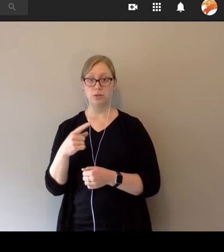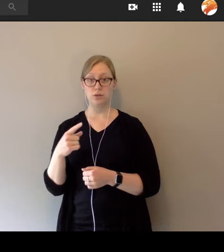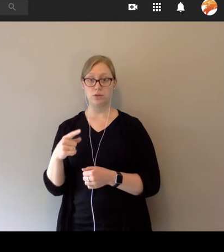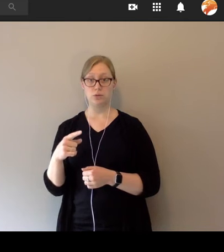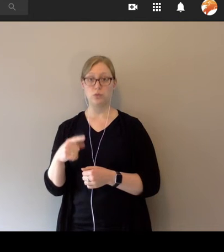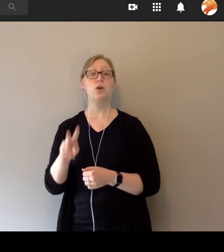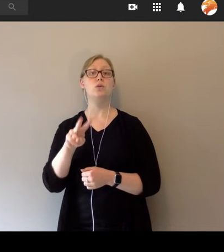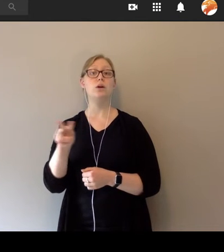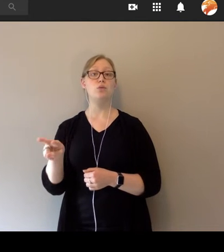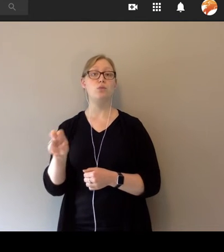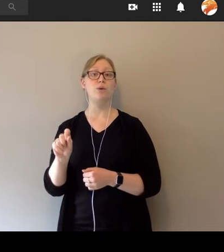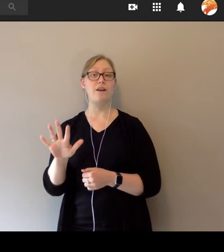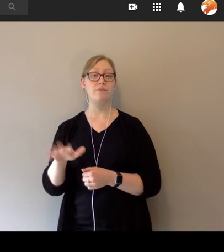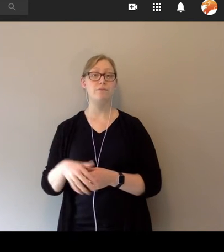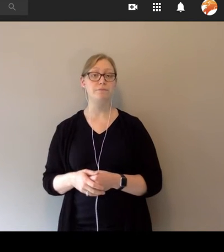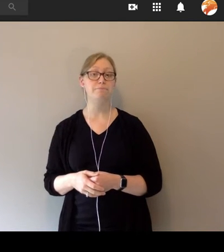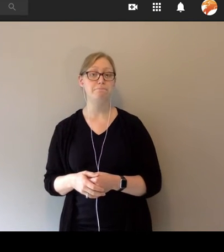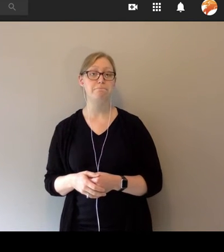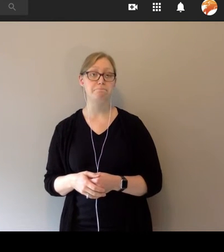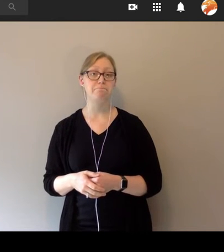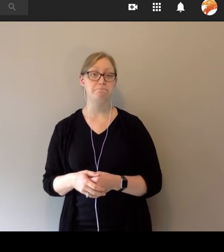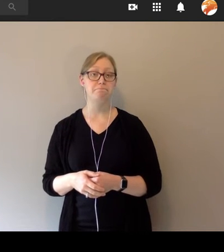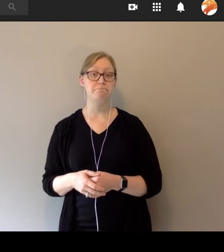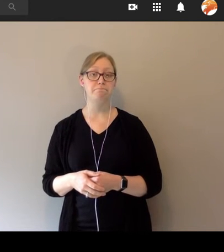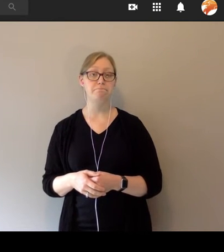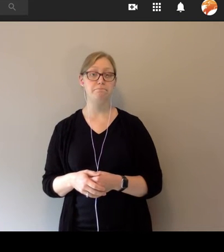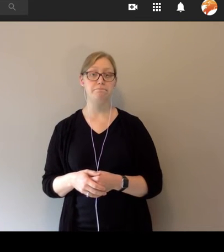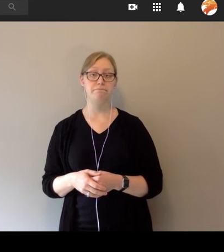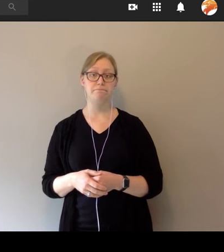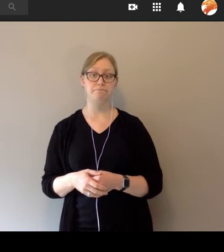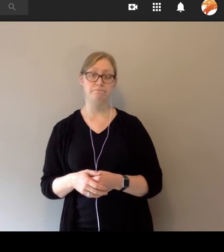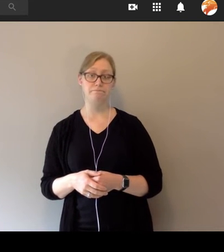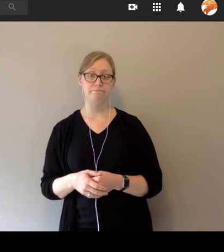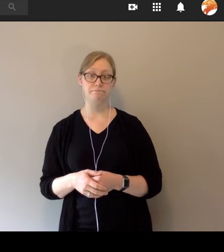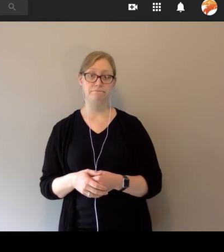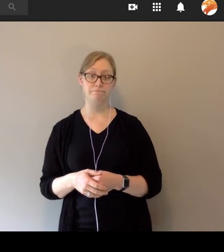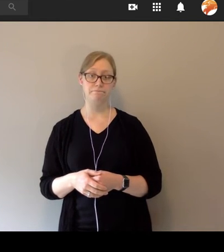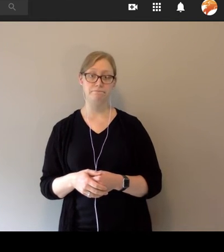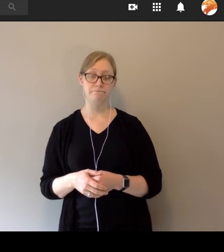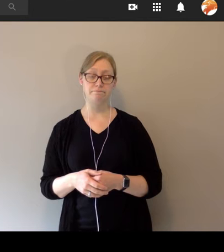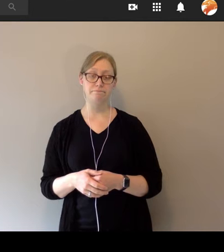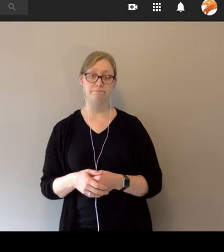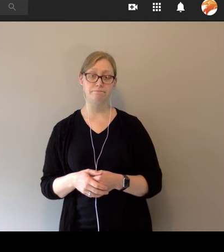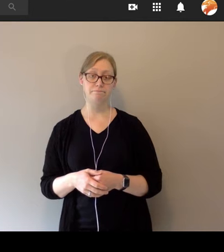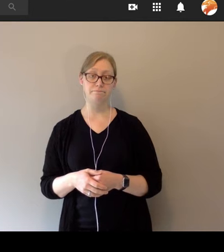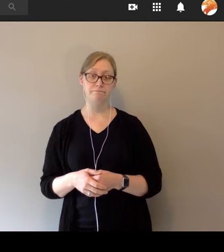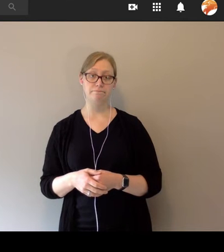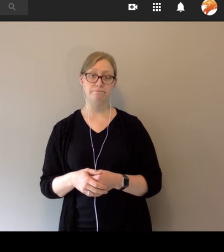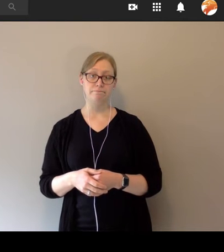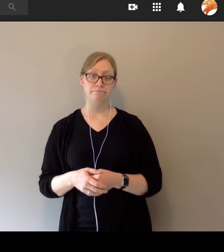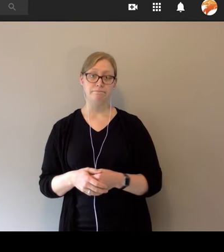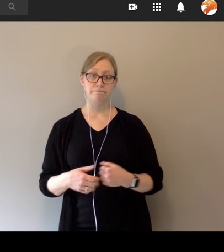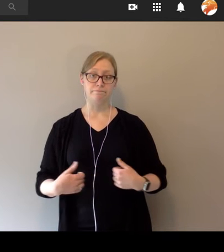and 2. So it'd be 22.5 for the other angle.